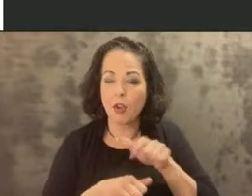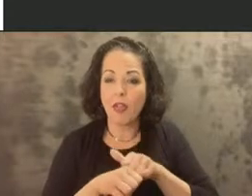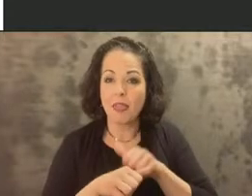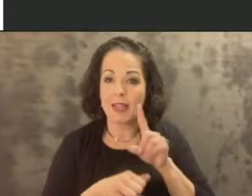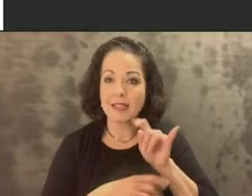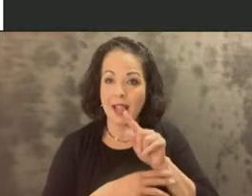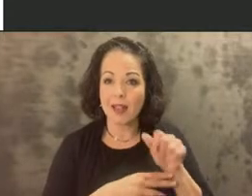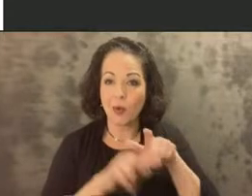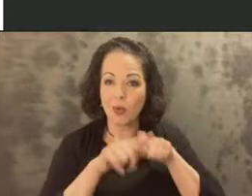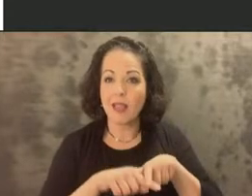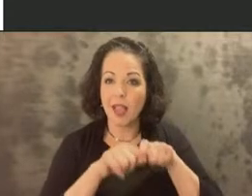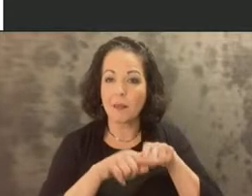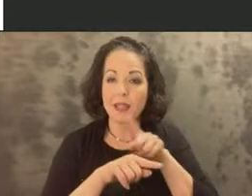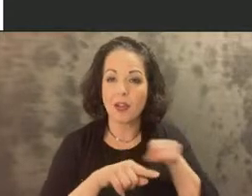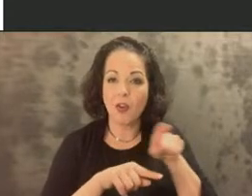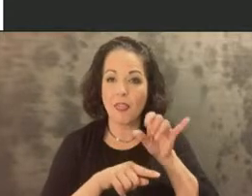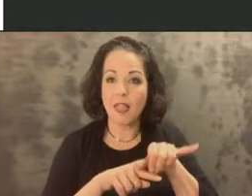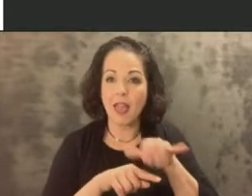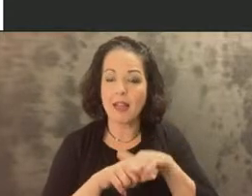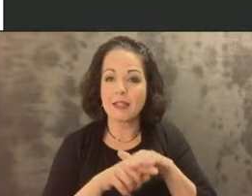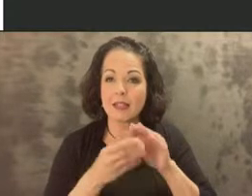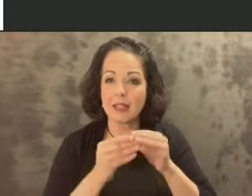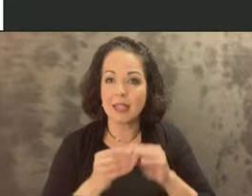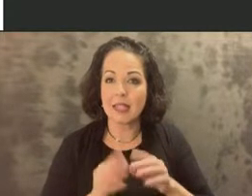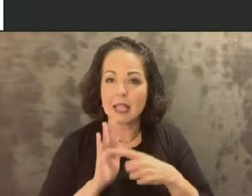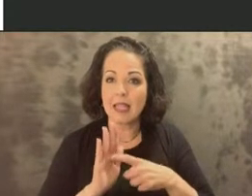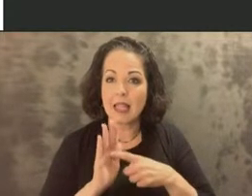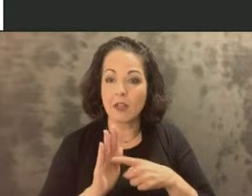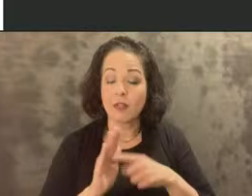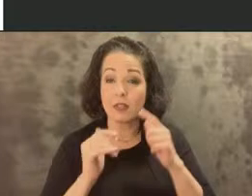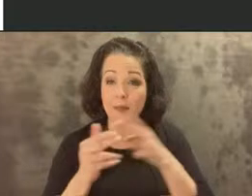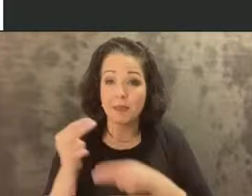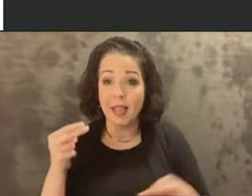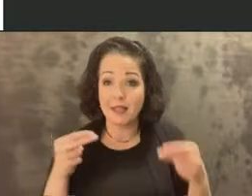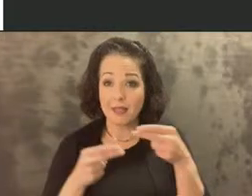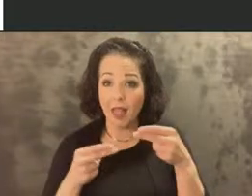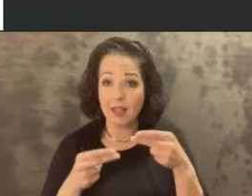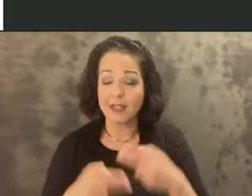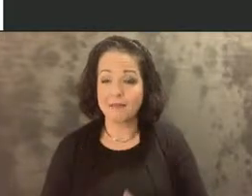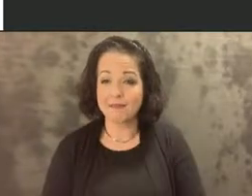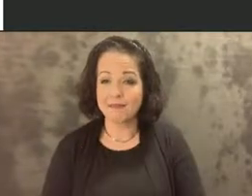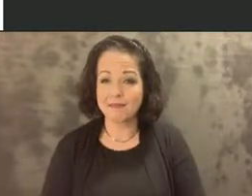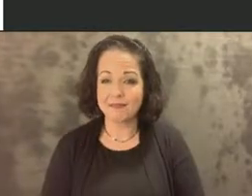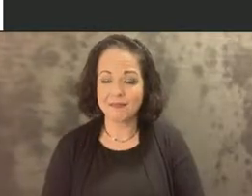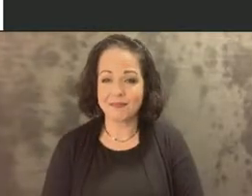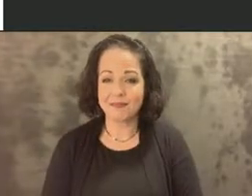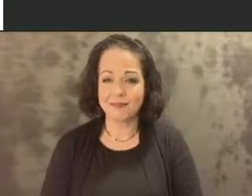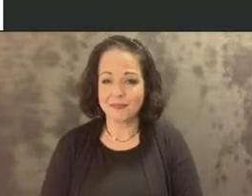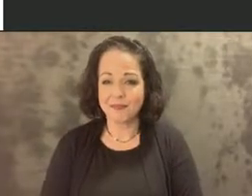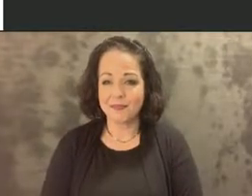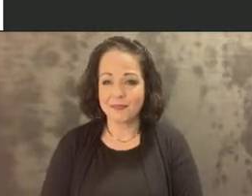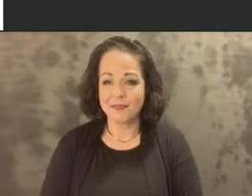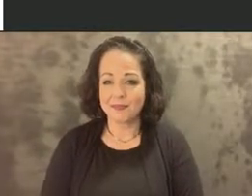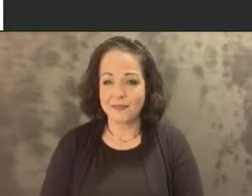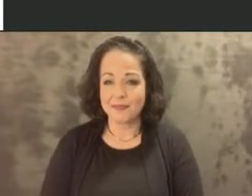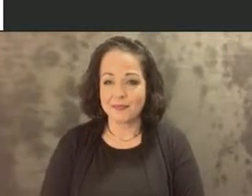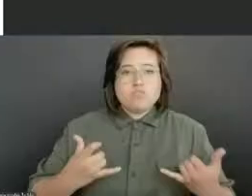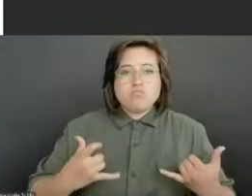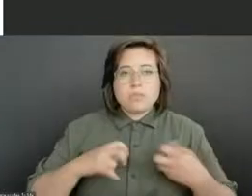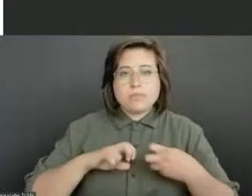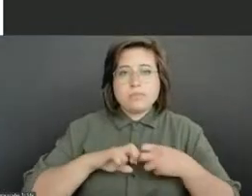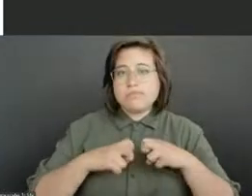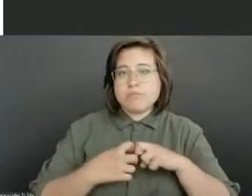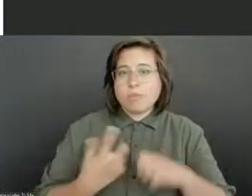equity indicators. Can we go to the next slide? The problem 3